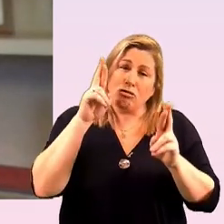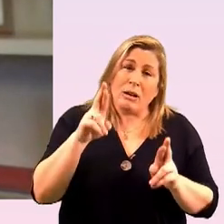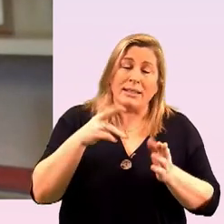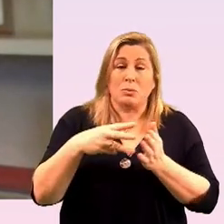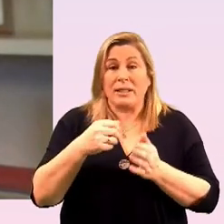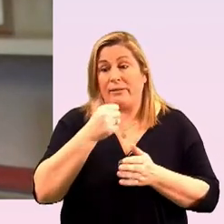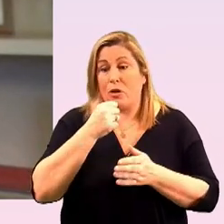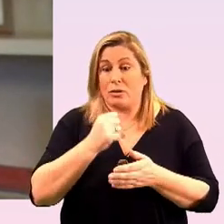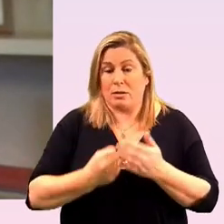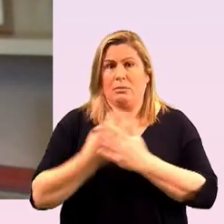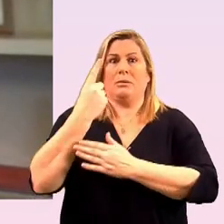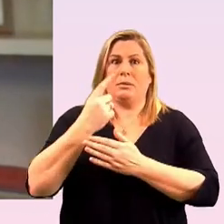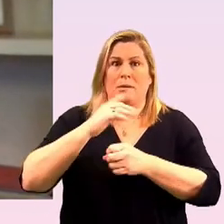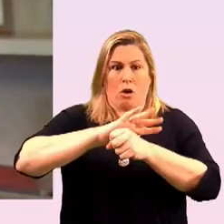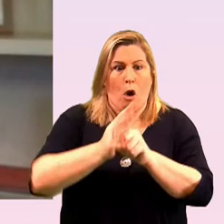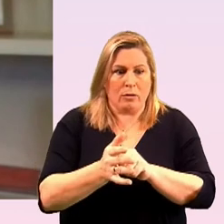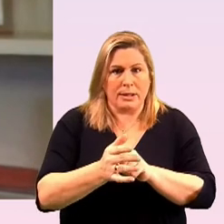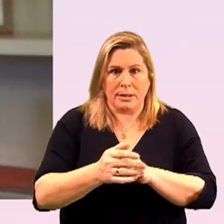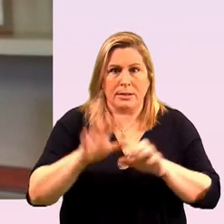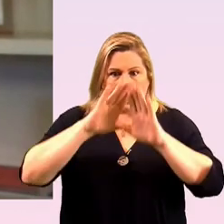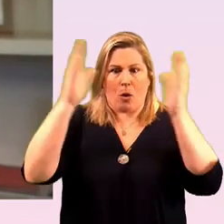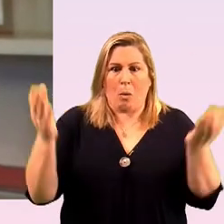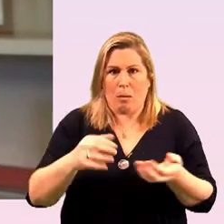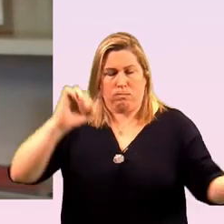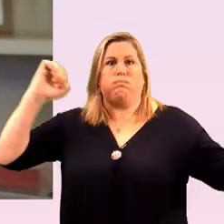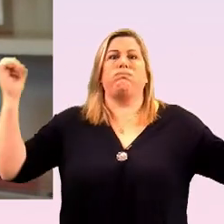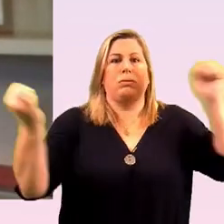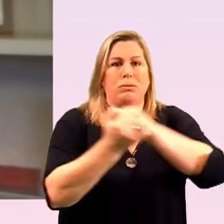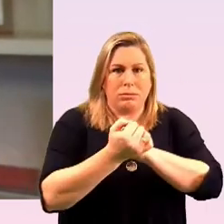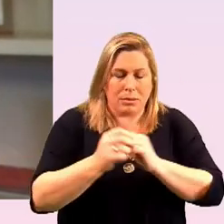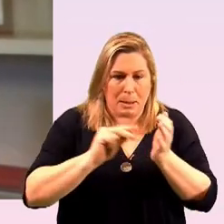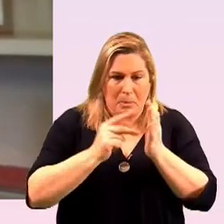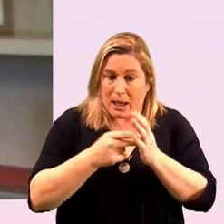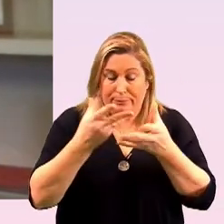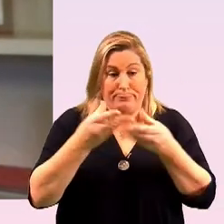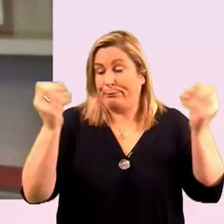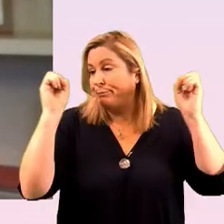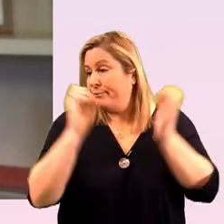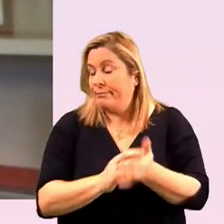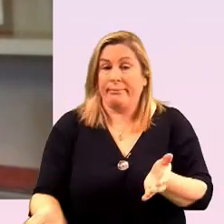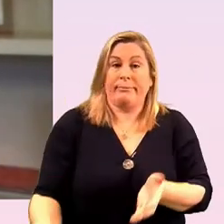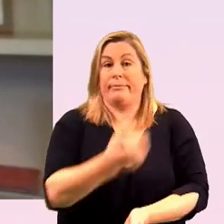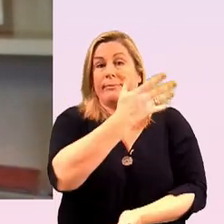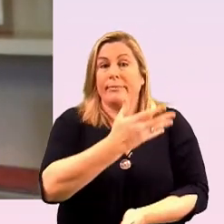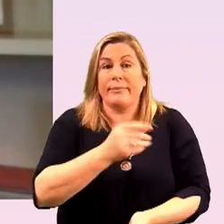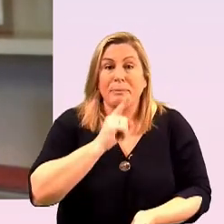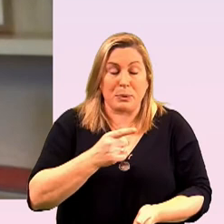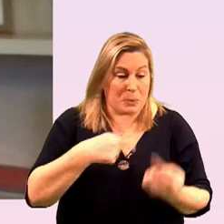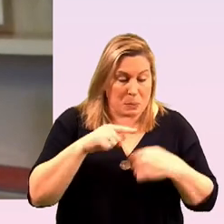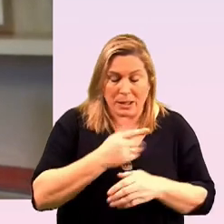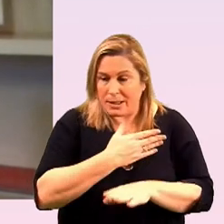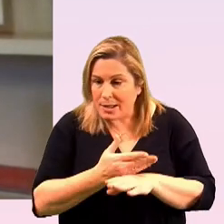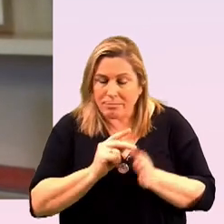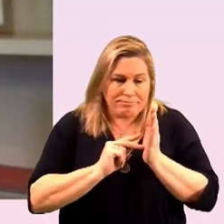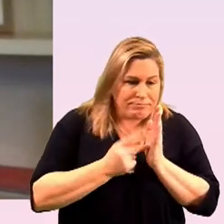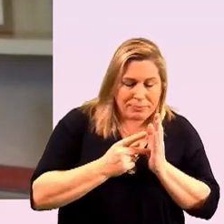period, the world being upended and plans discarded and so on, we kind of regrouped and just to see what we could do in